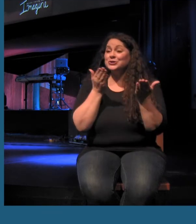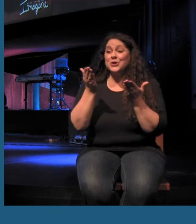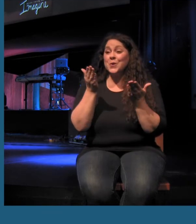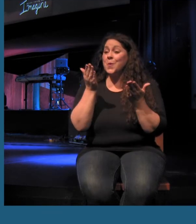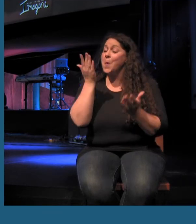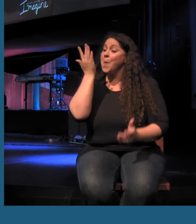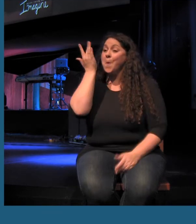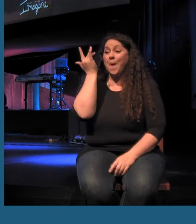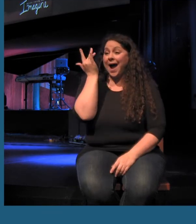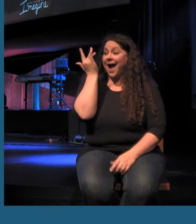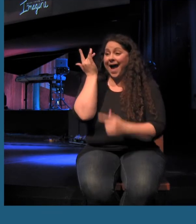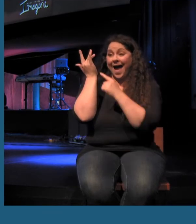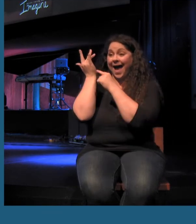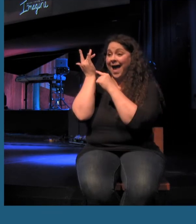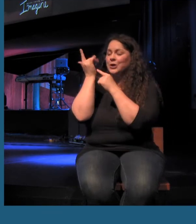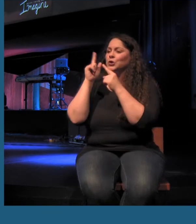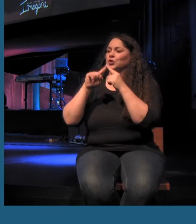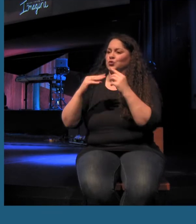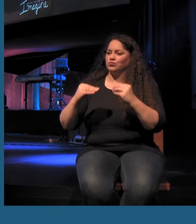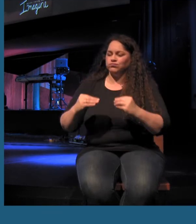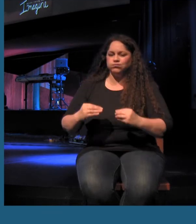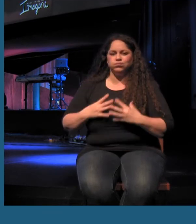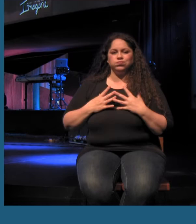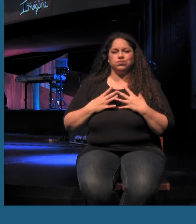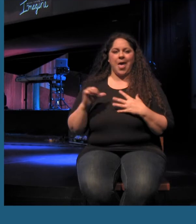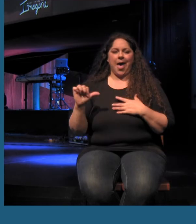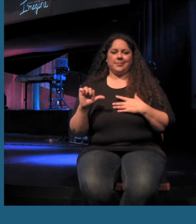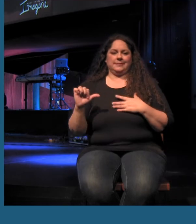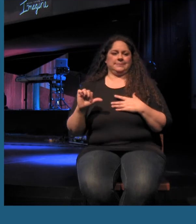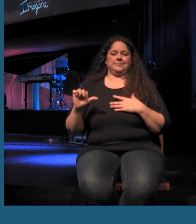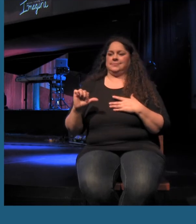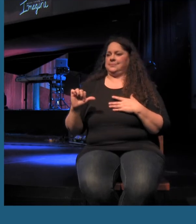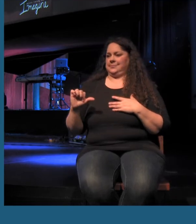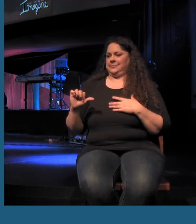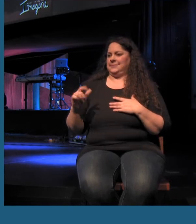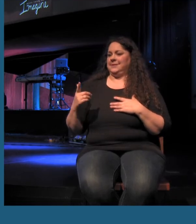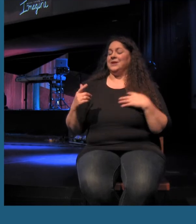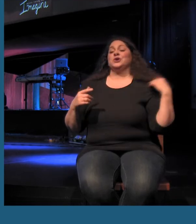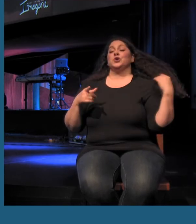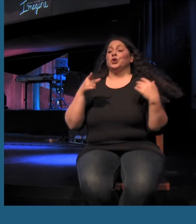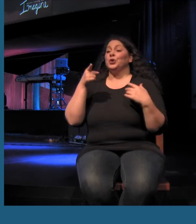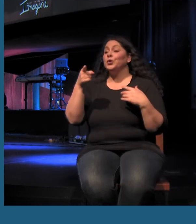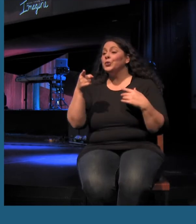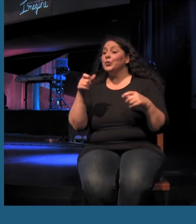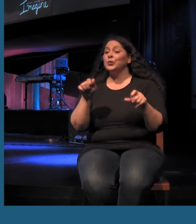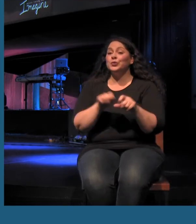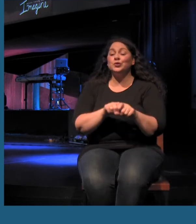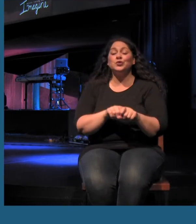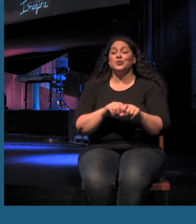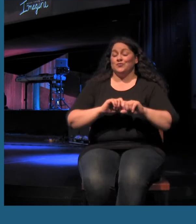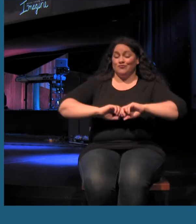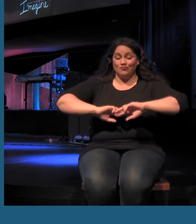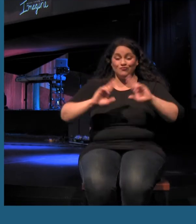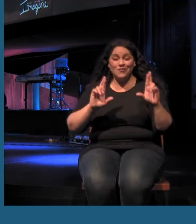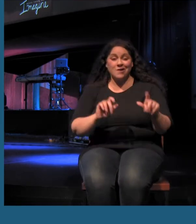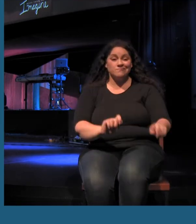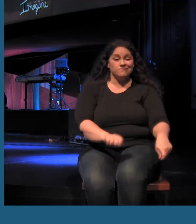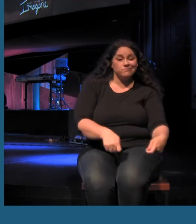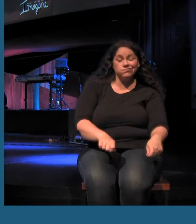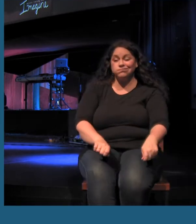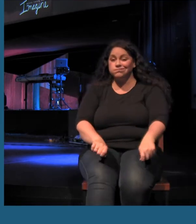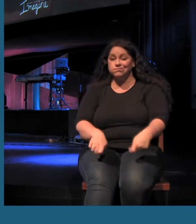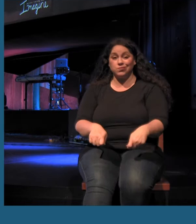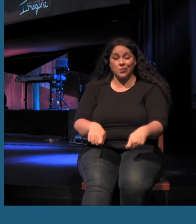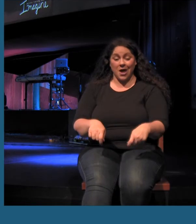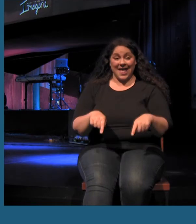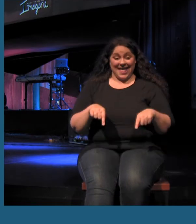To inspire athletes. So when you lace up a pair of Nikes, the point of